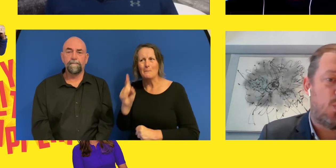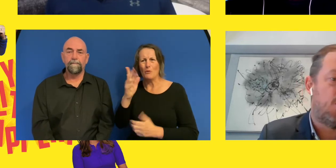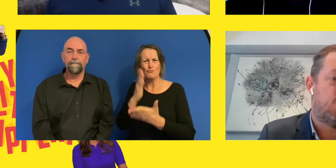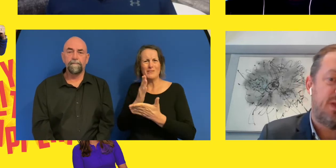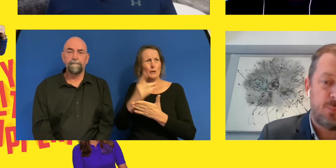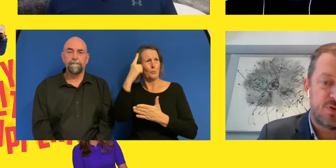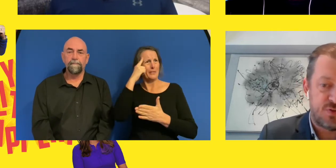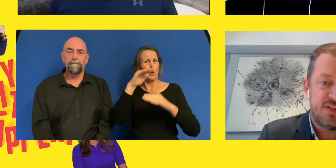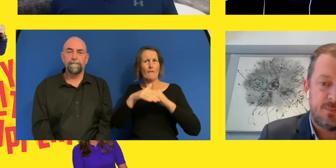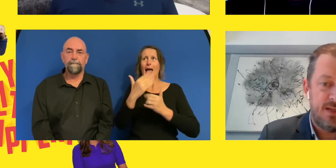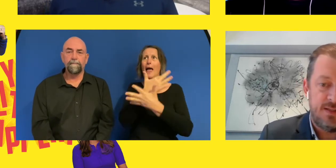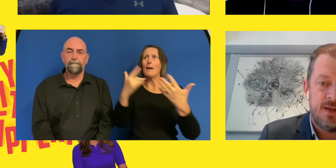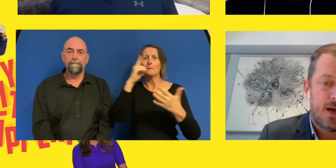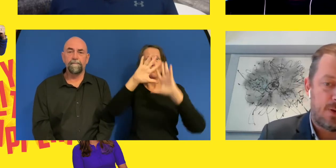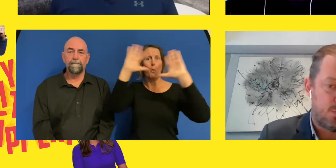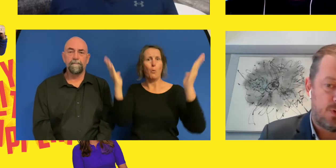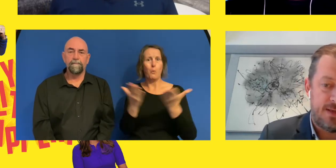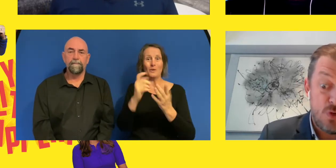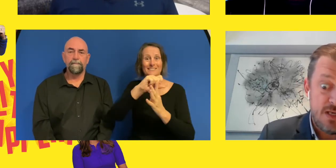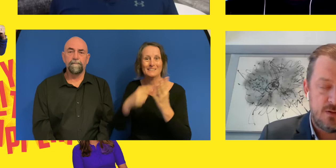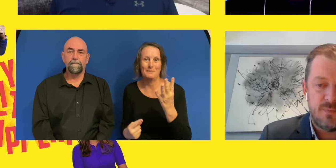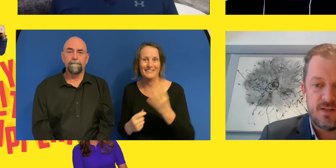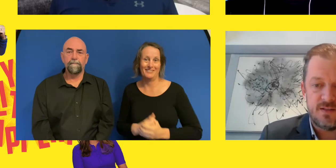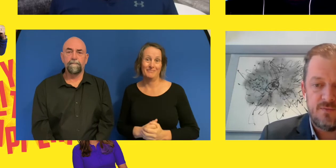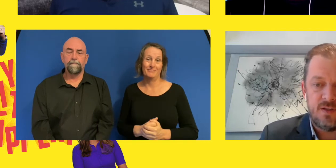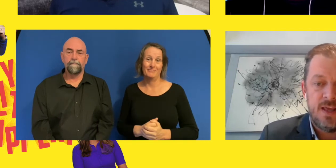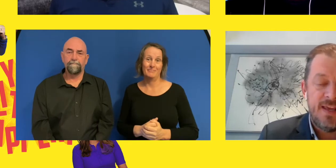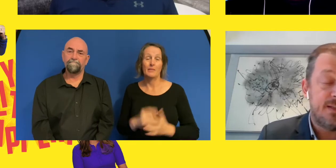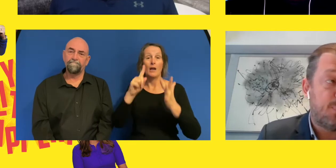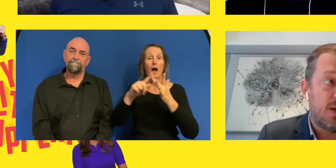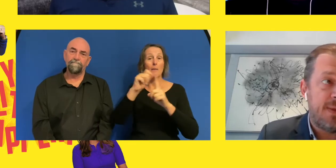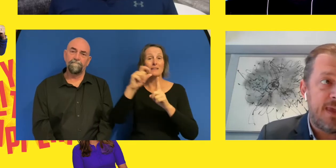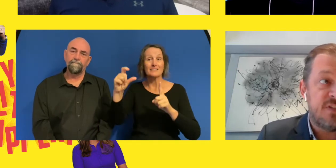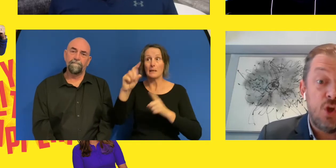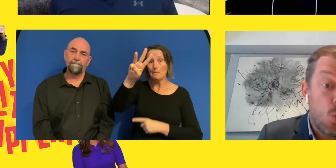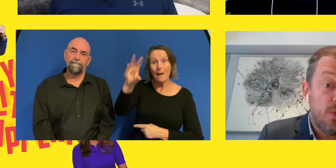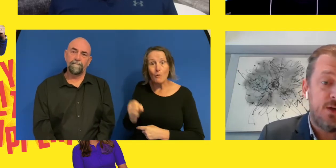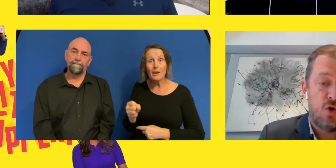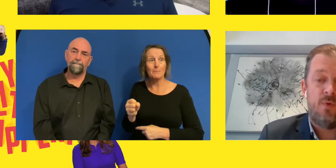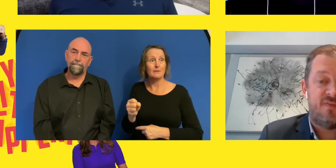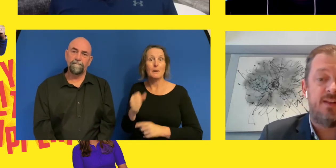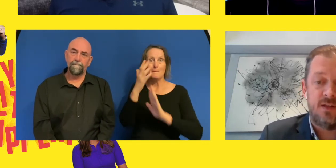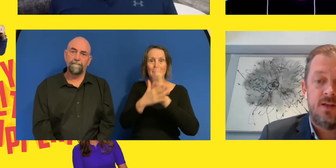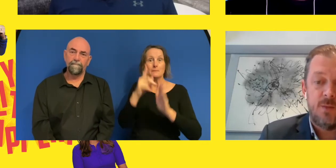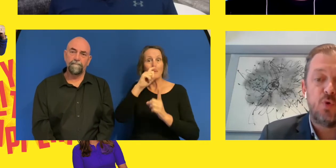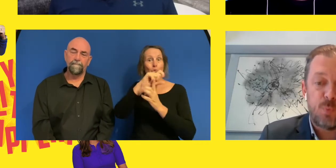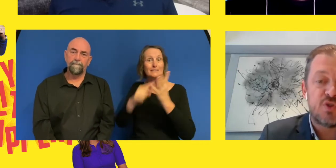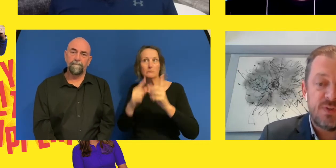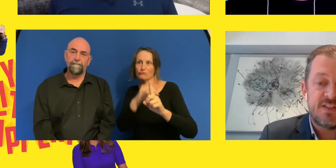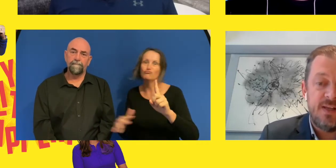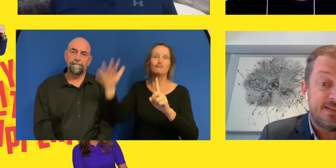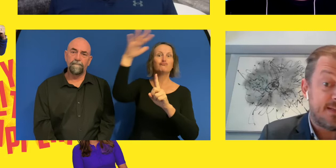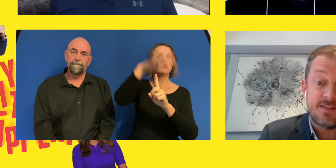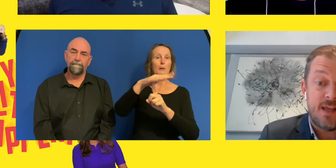about 1.2 billion persons with disability around the world, and we need to make a significant. The Paralympic Games is the only global event that puts persons